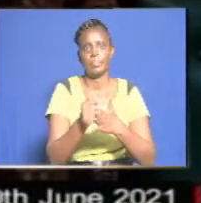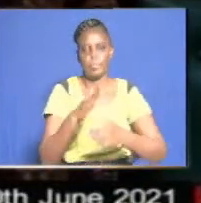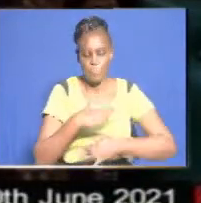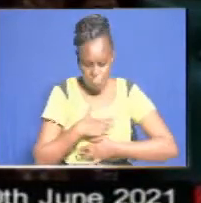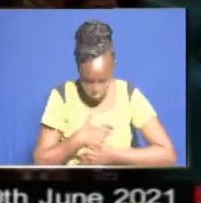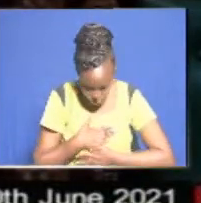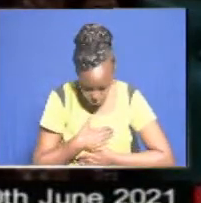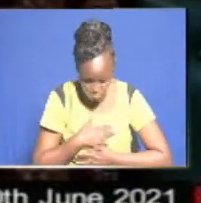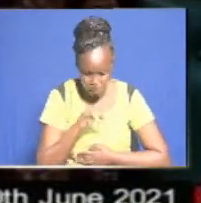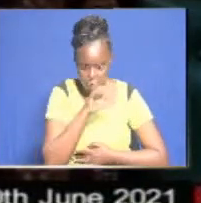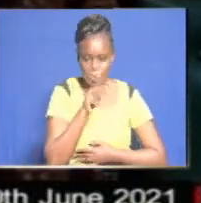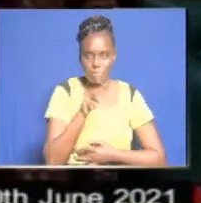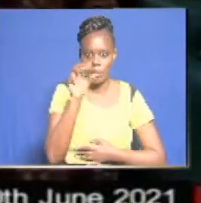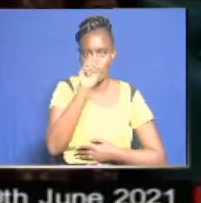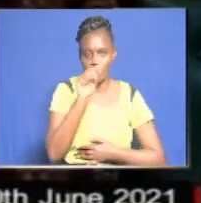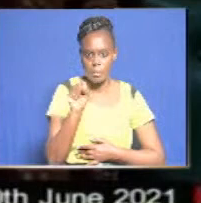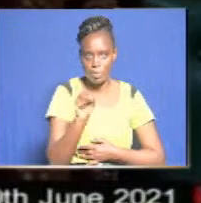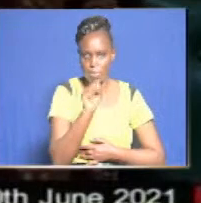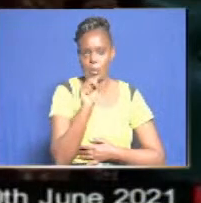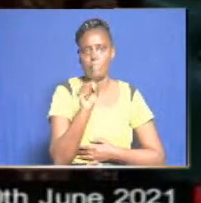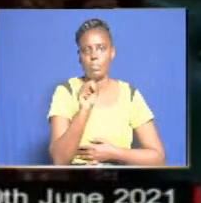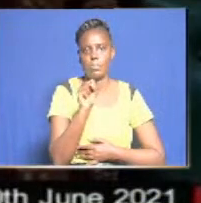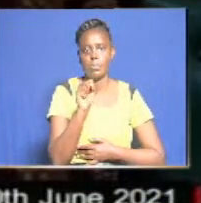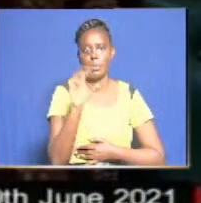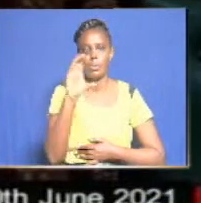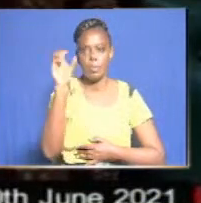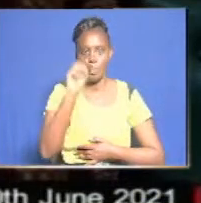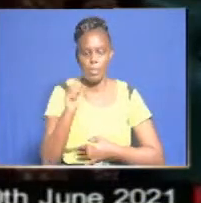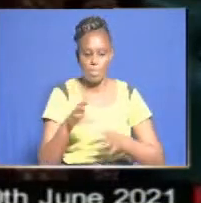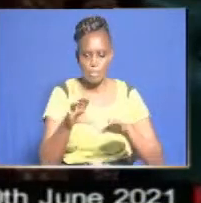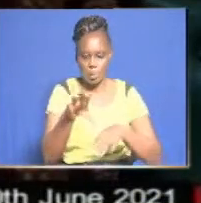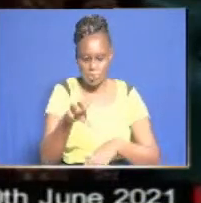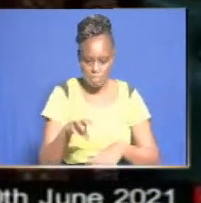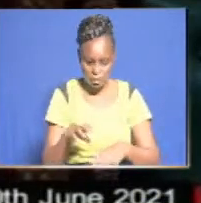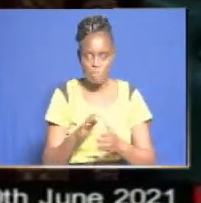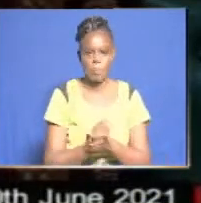James Macharia, EGH Cabinet Secretary for Transport,